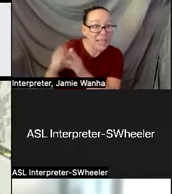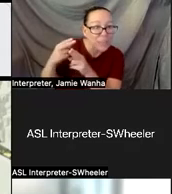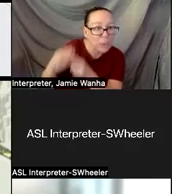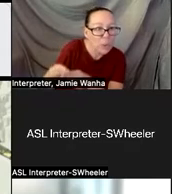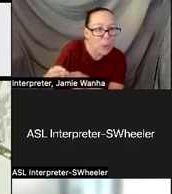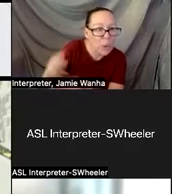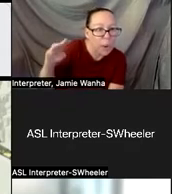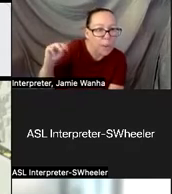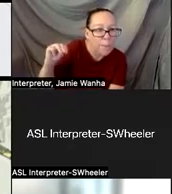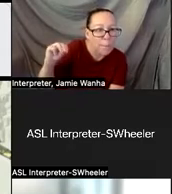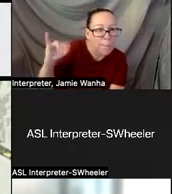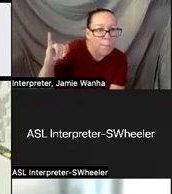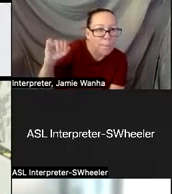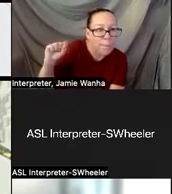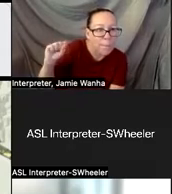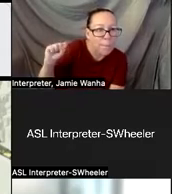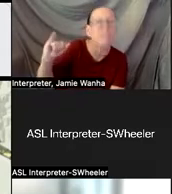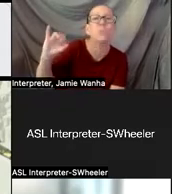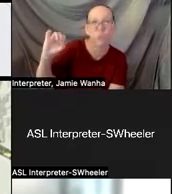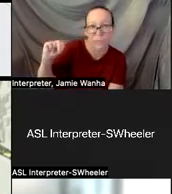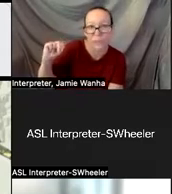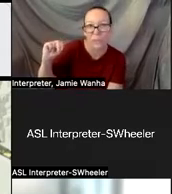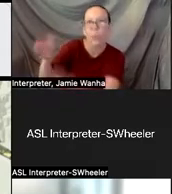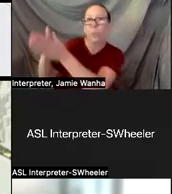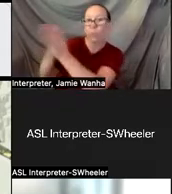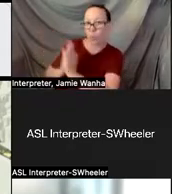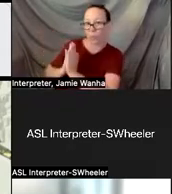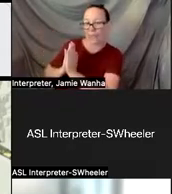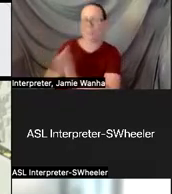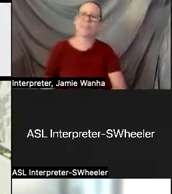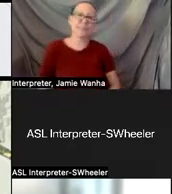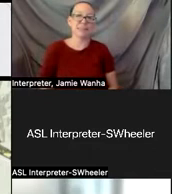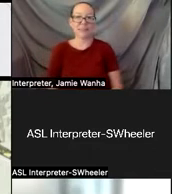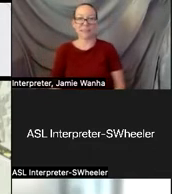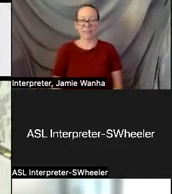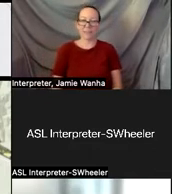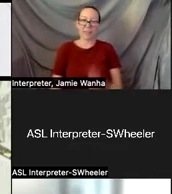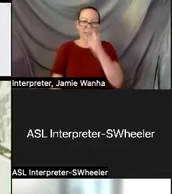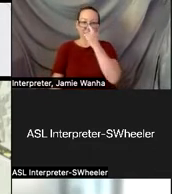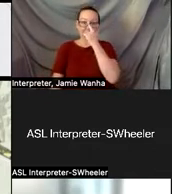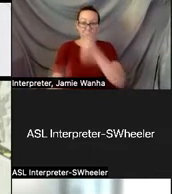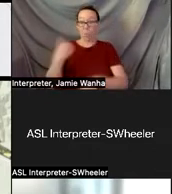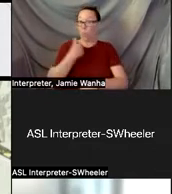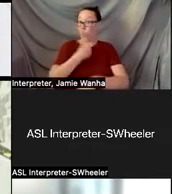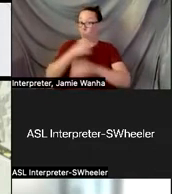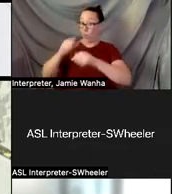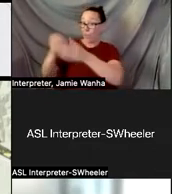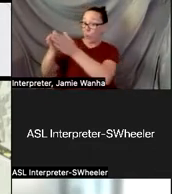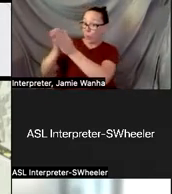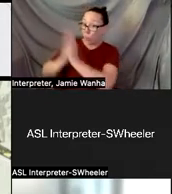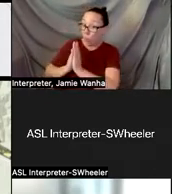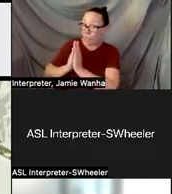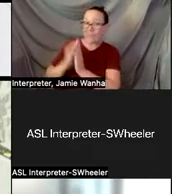requests, we can request things from the state, and if the state doesn't have the resources, it can come from the country,